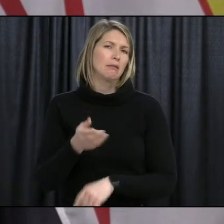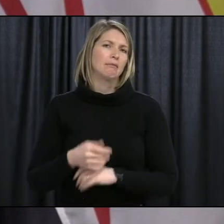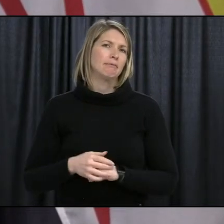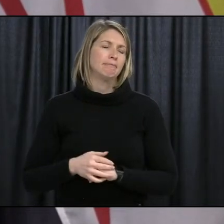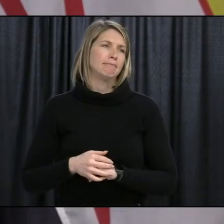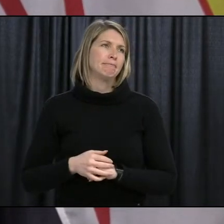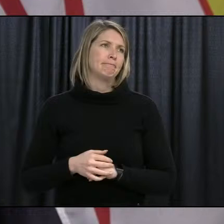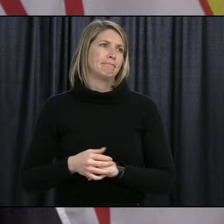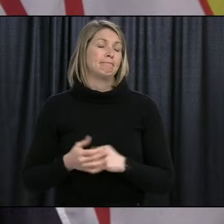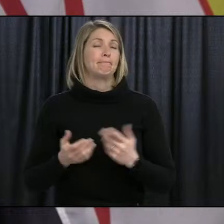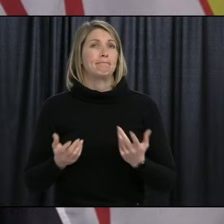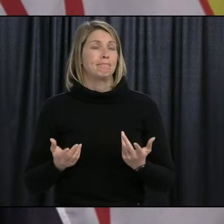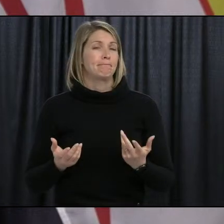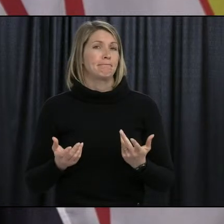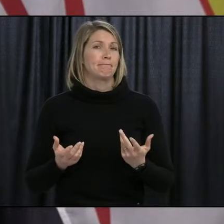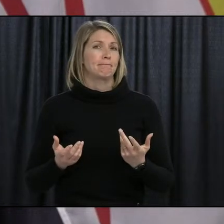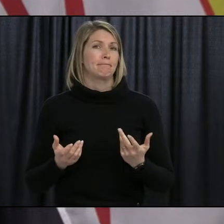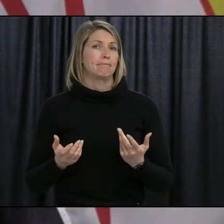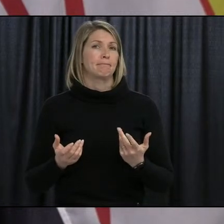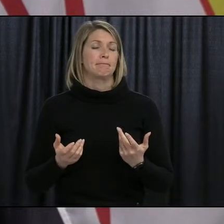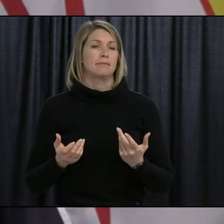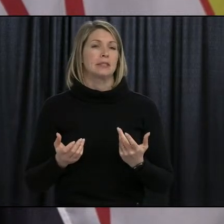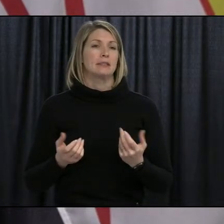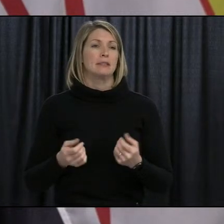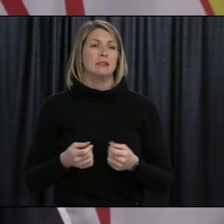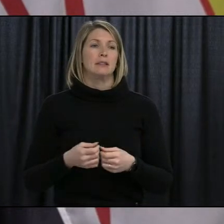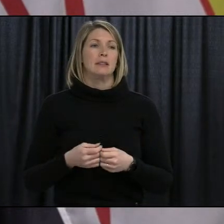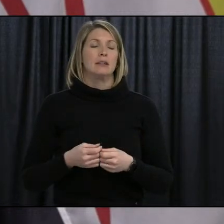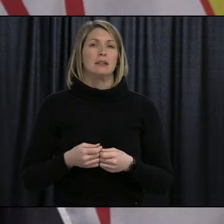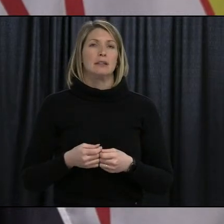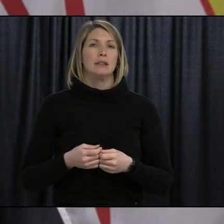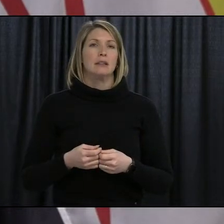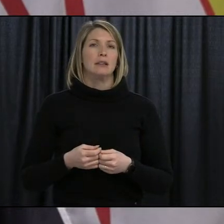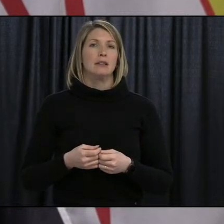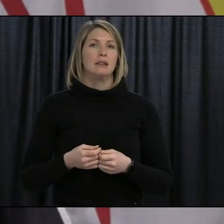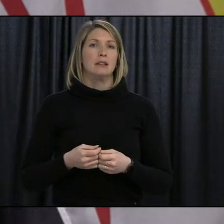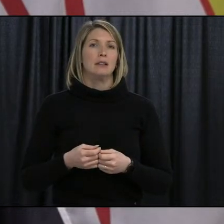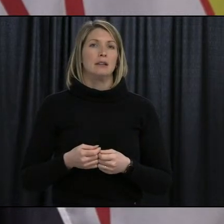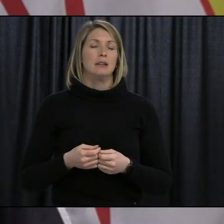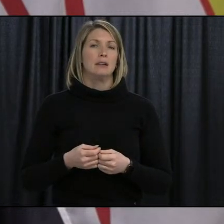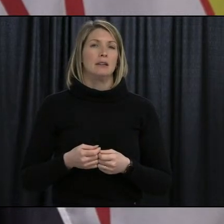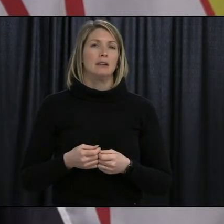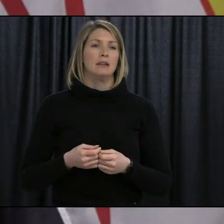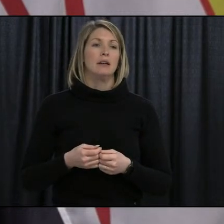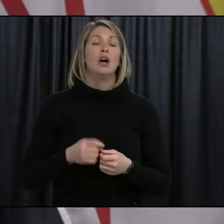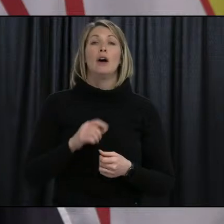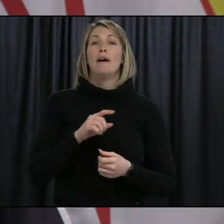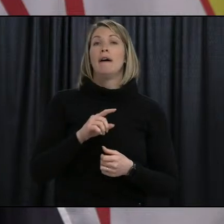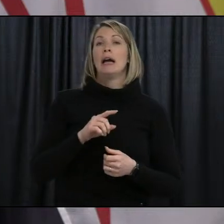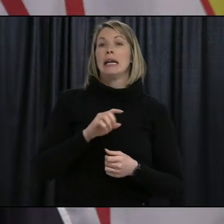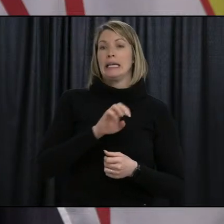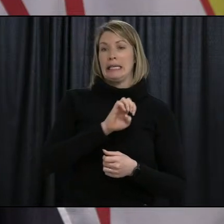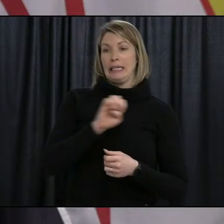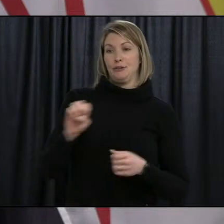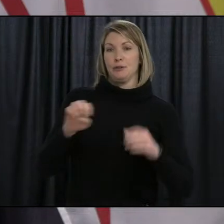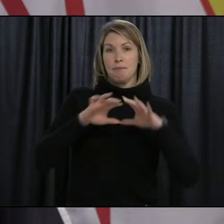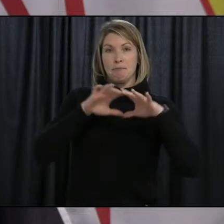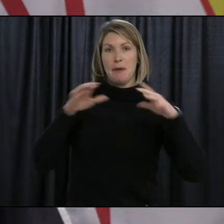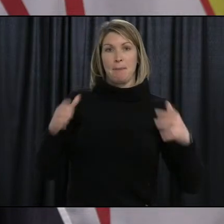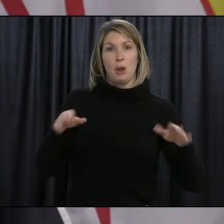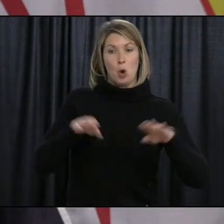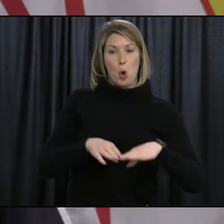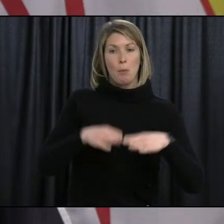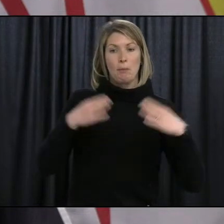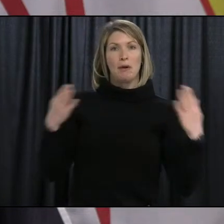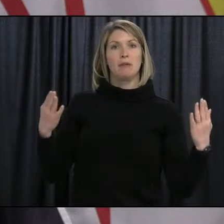At this point, certainly for those, once the Atlantic bubble is reinstituted, then travel